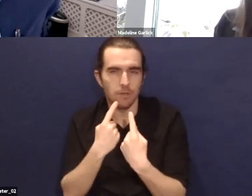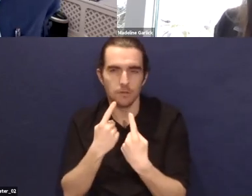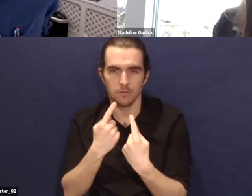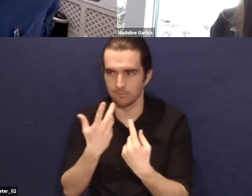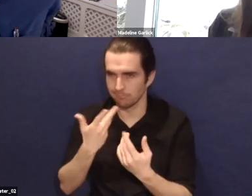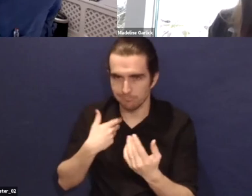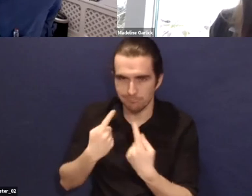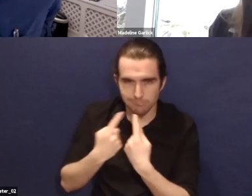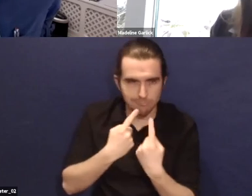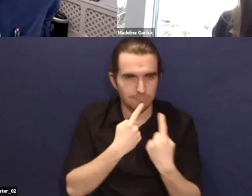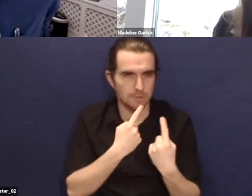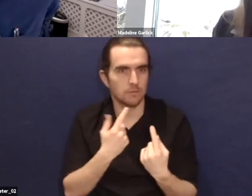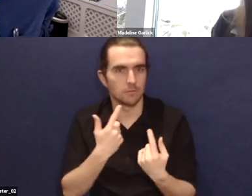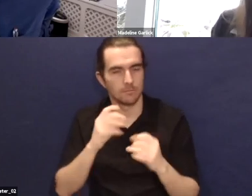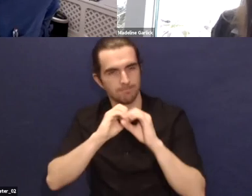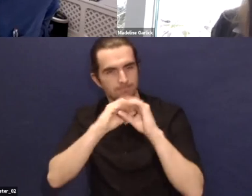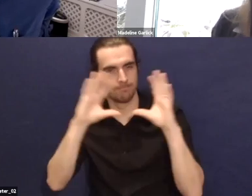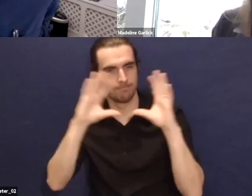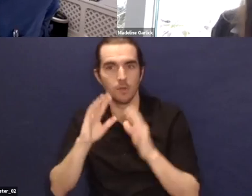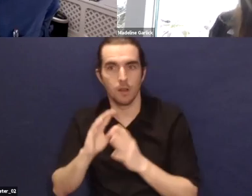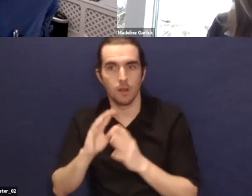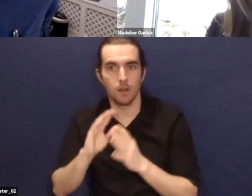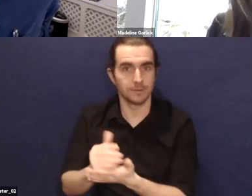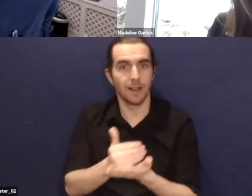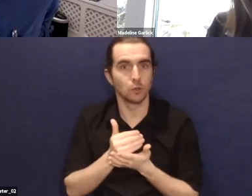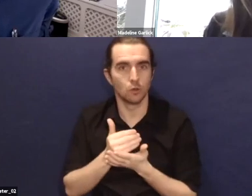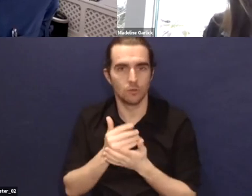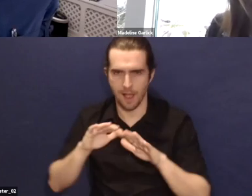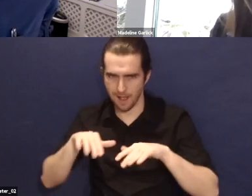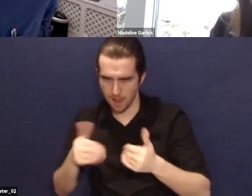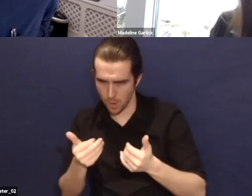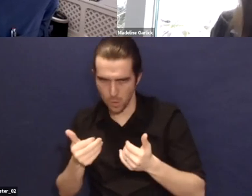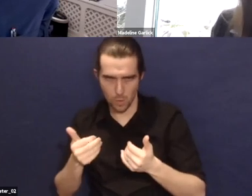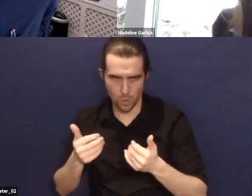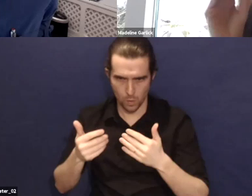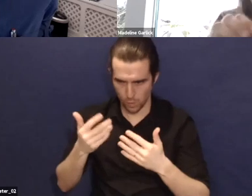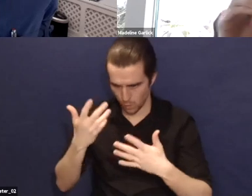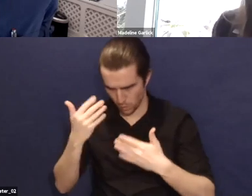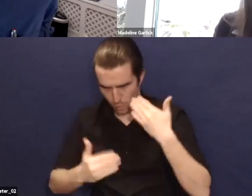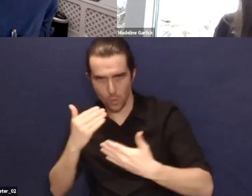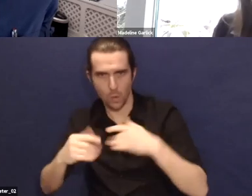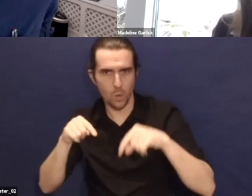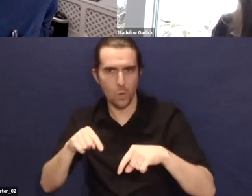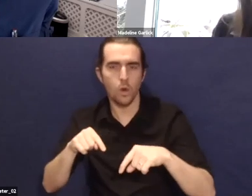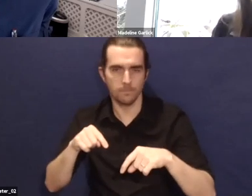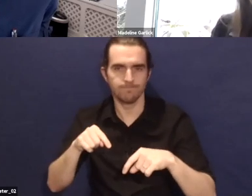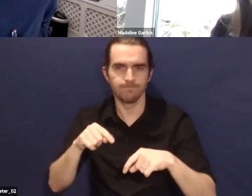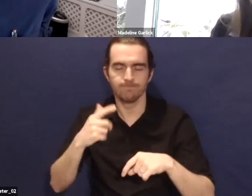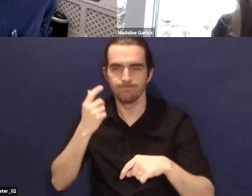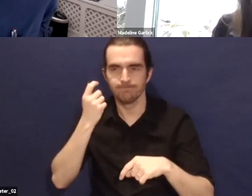this has developed and been understood in an increasingly expansive way over time. And I think that's really at the heart of